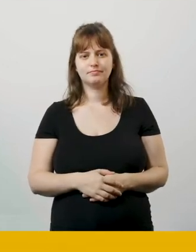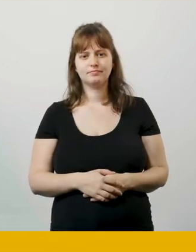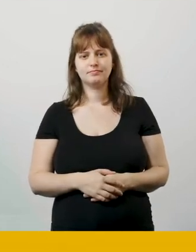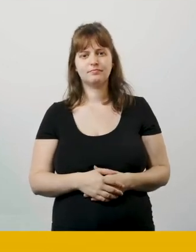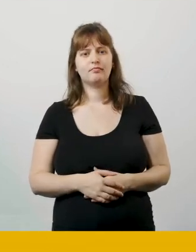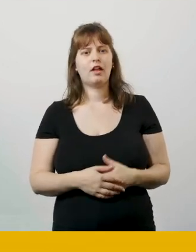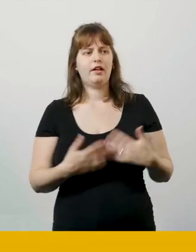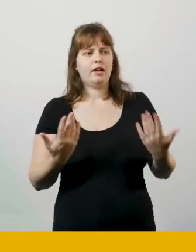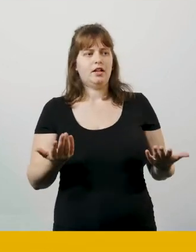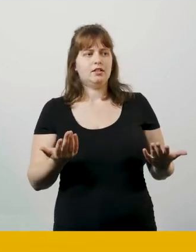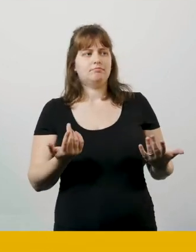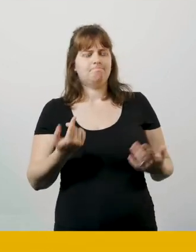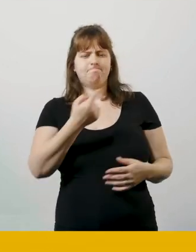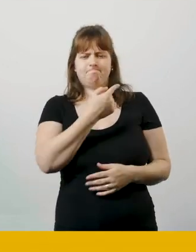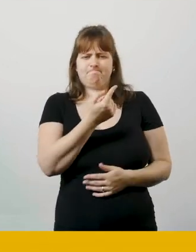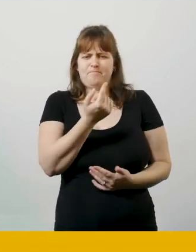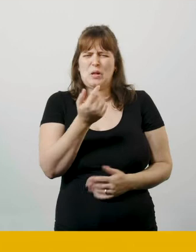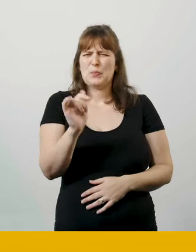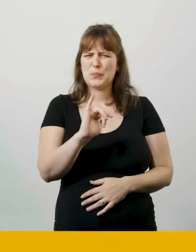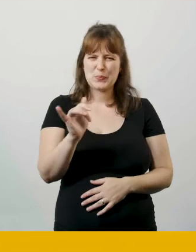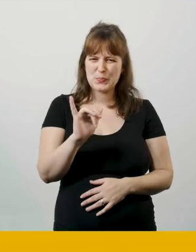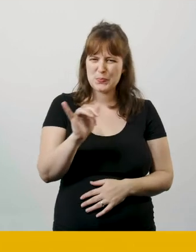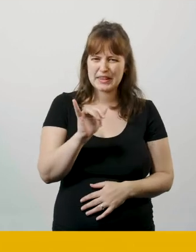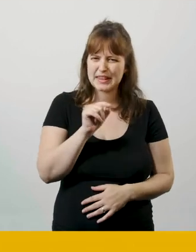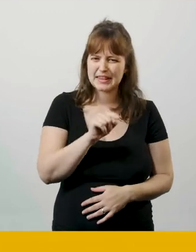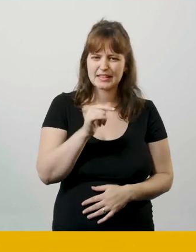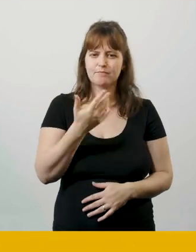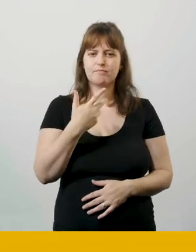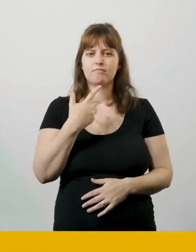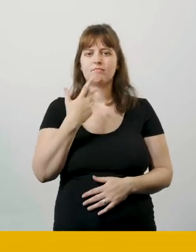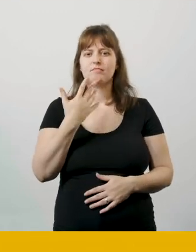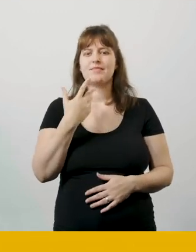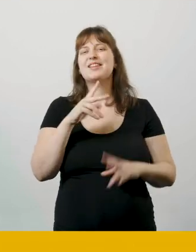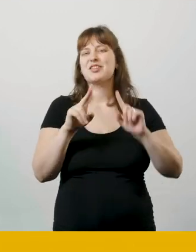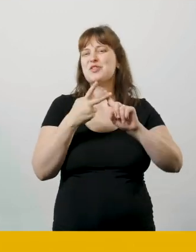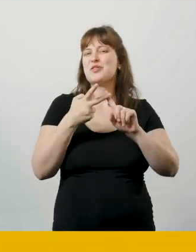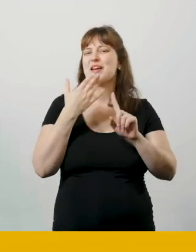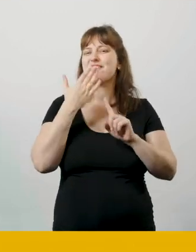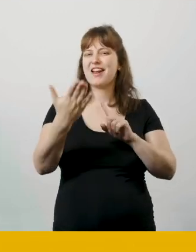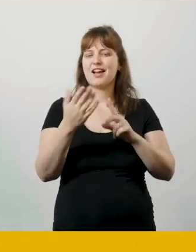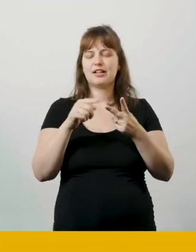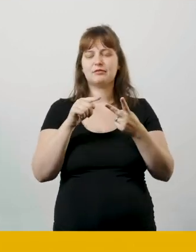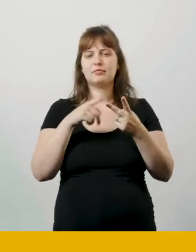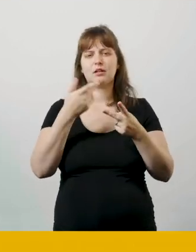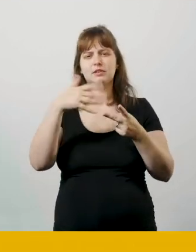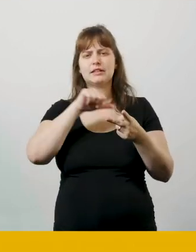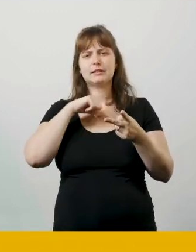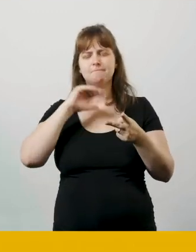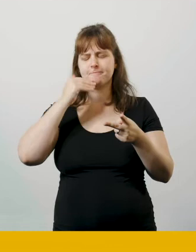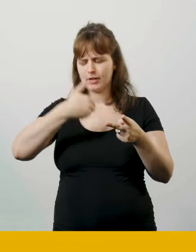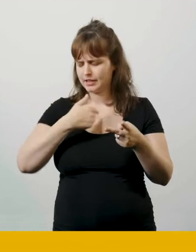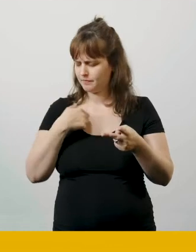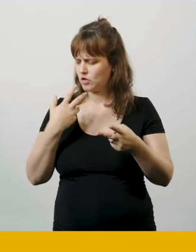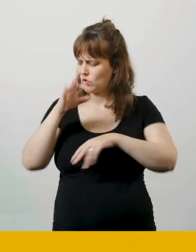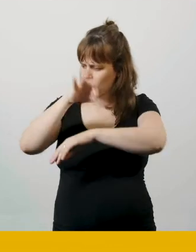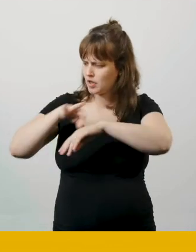So what is that? Think about, ask the second question. Ask yourself when you're designing, what is that